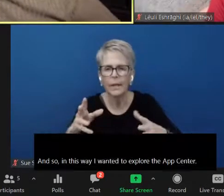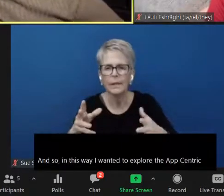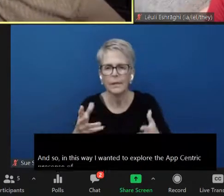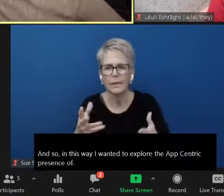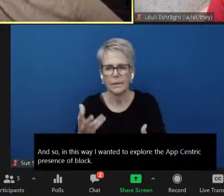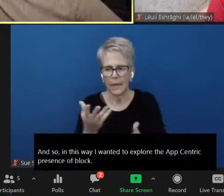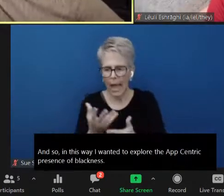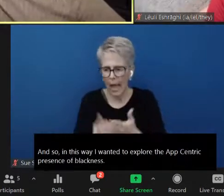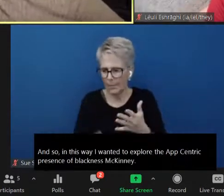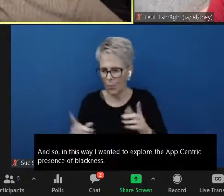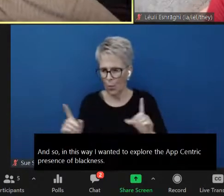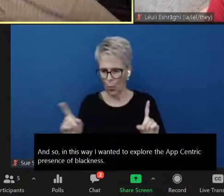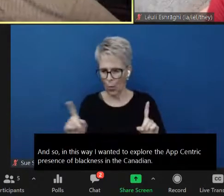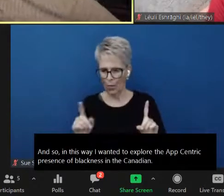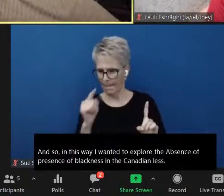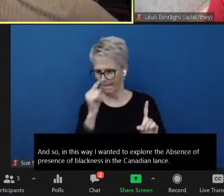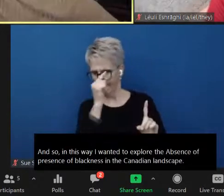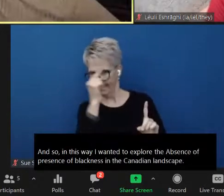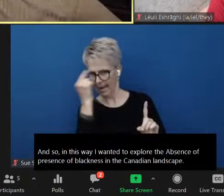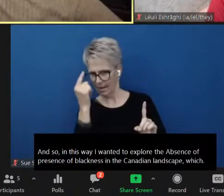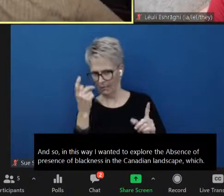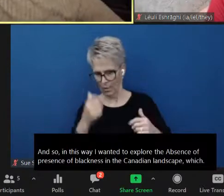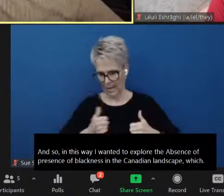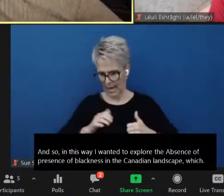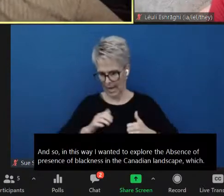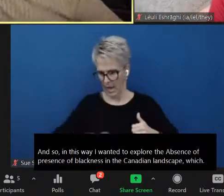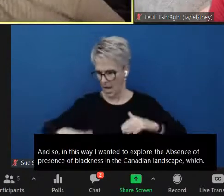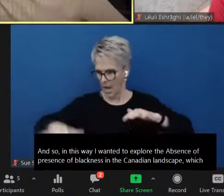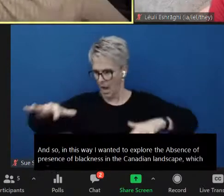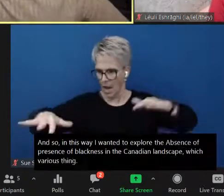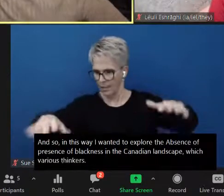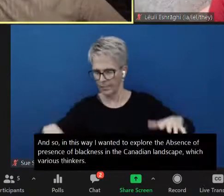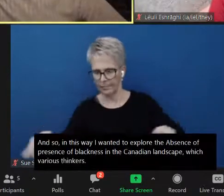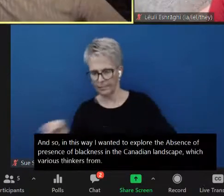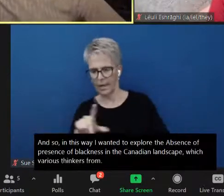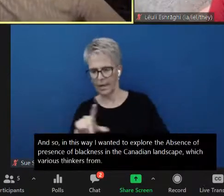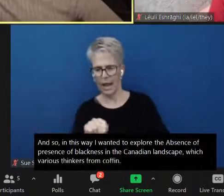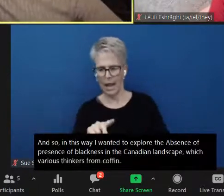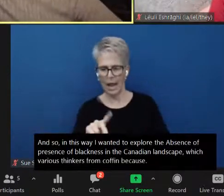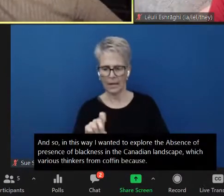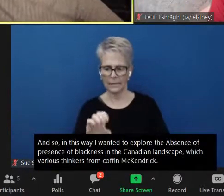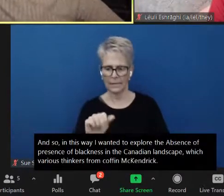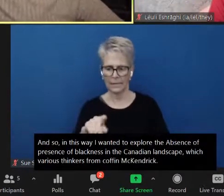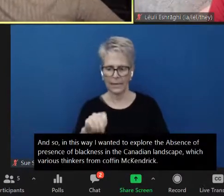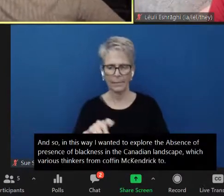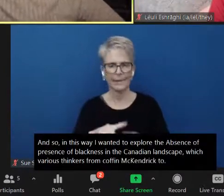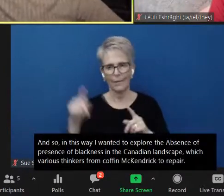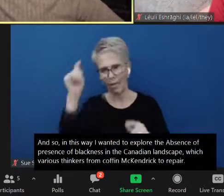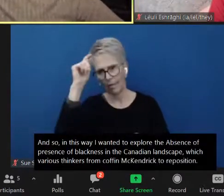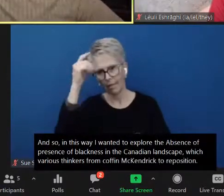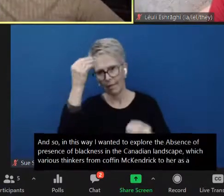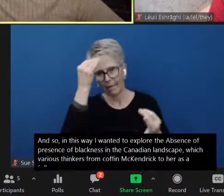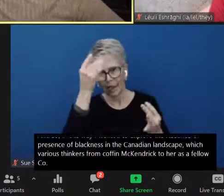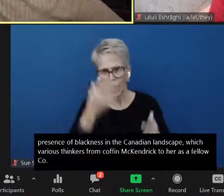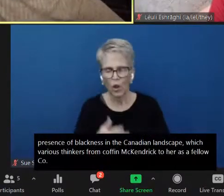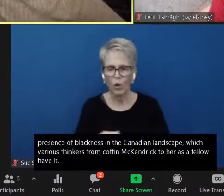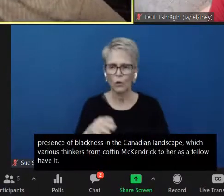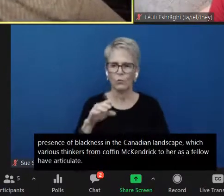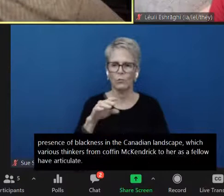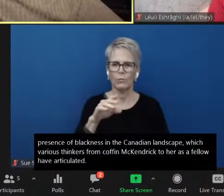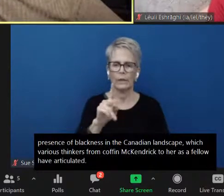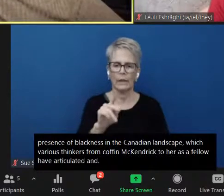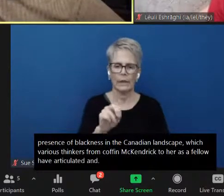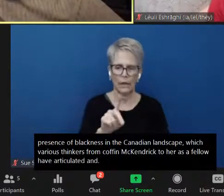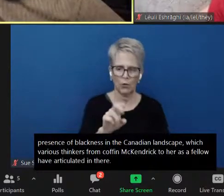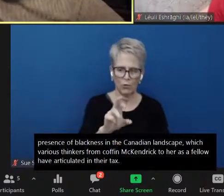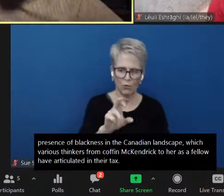presence of blackness in the Canadian landscape, which various thinkers from Catherine McKidrick to Nervese Philip have articulated